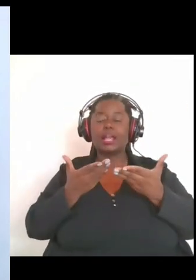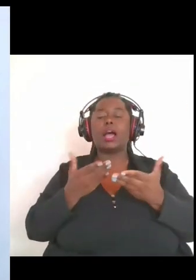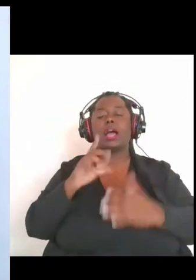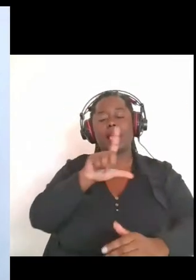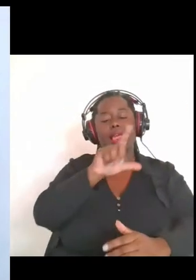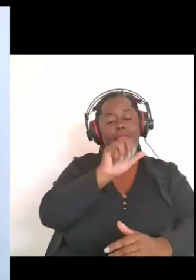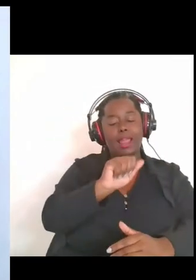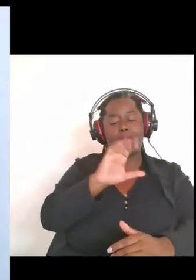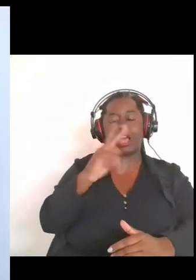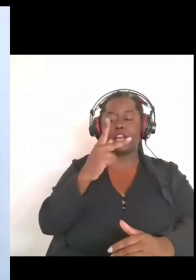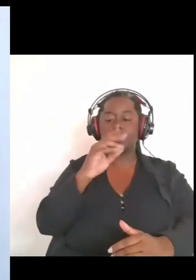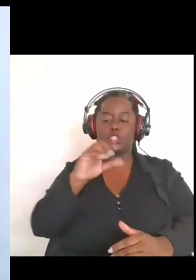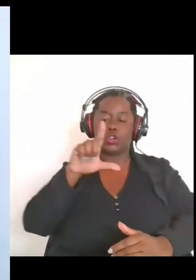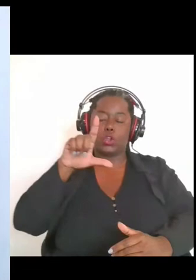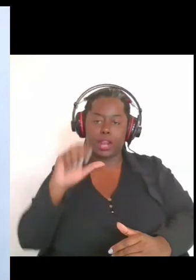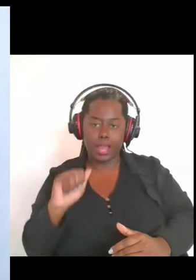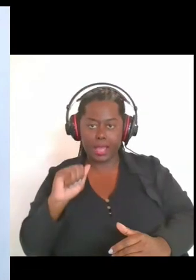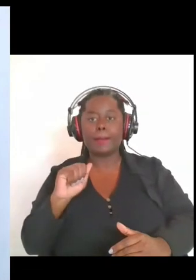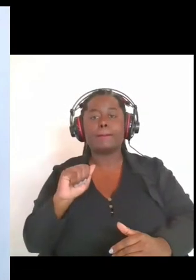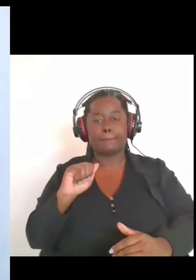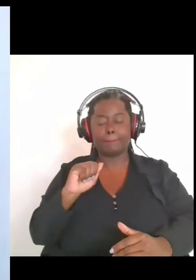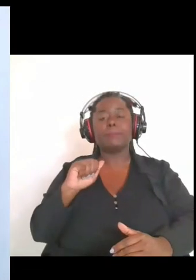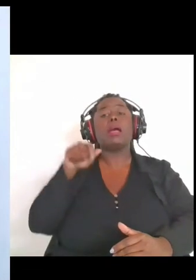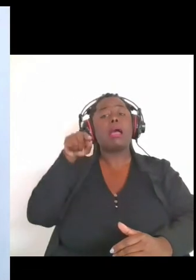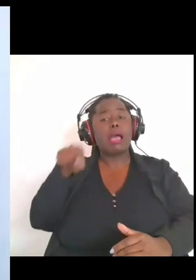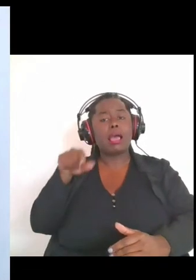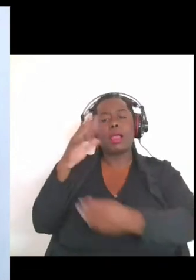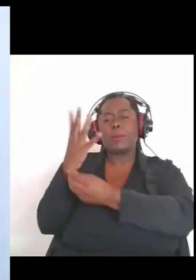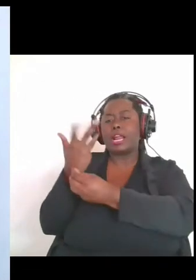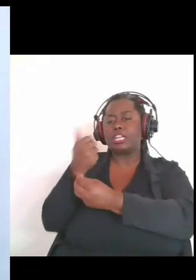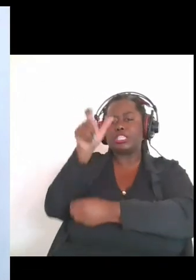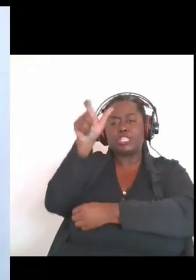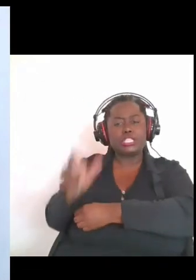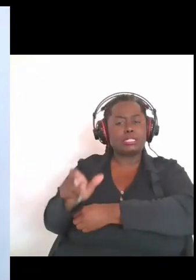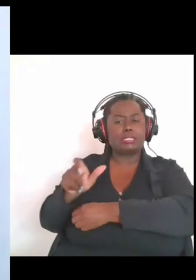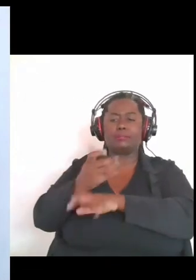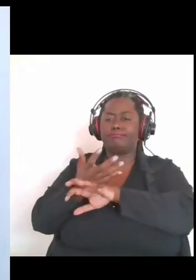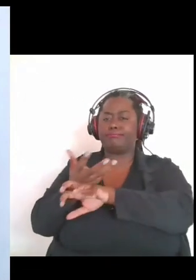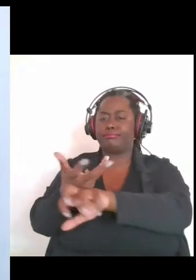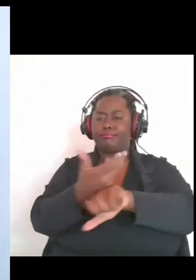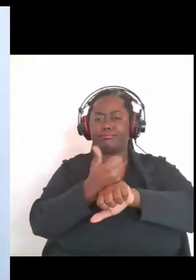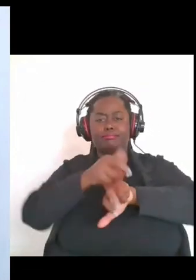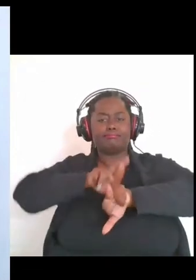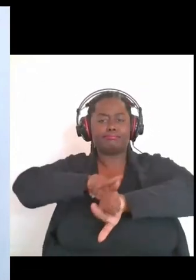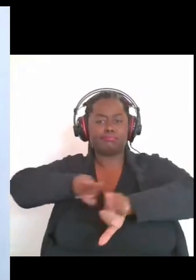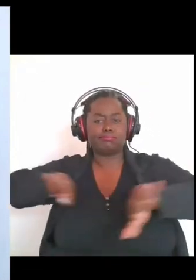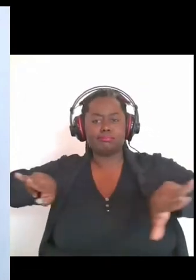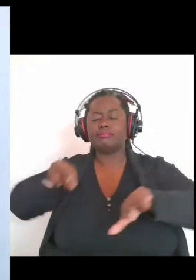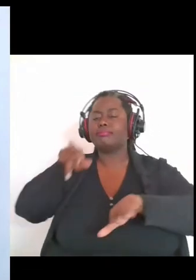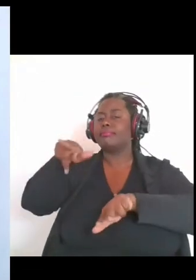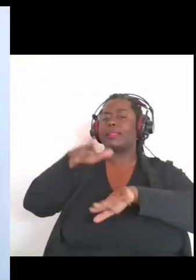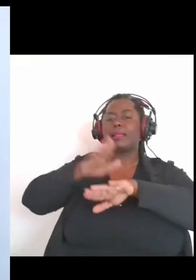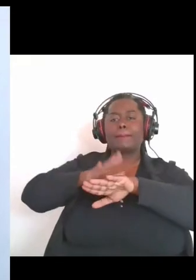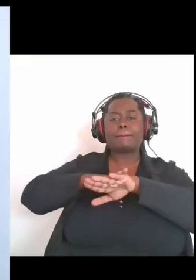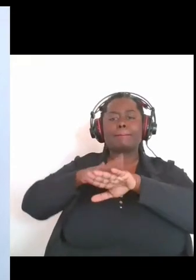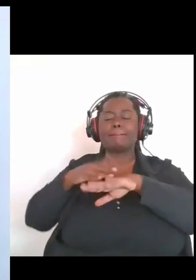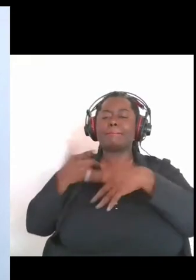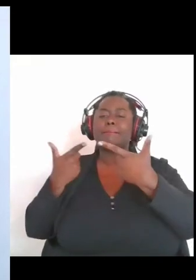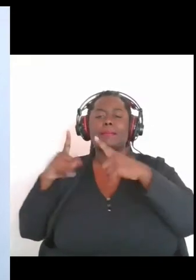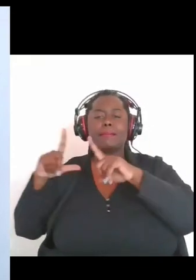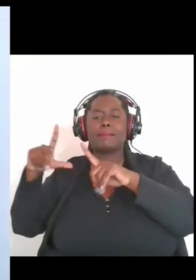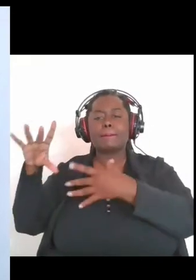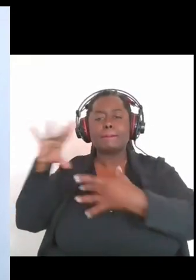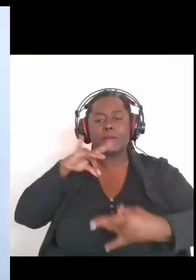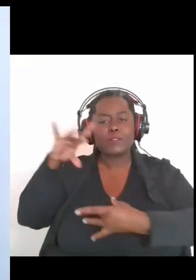round of discussion I would like to invite a multidisciplinary artist that creates and